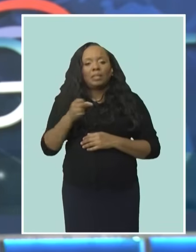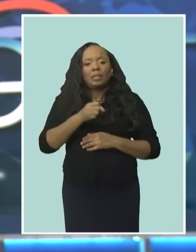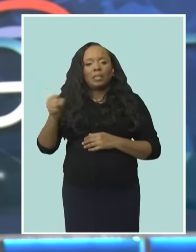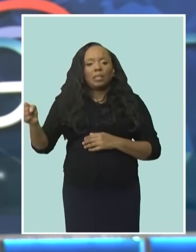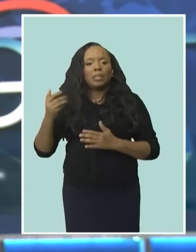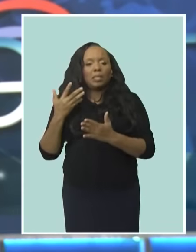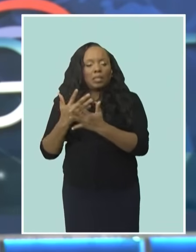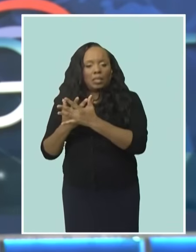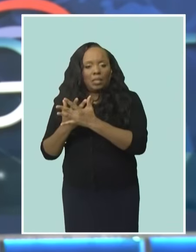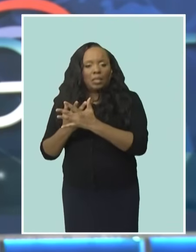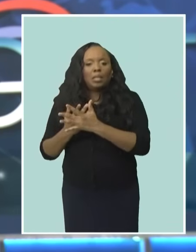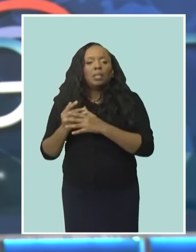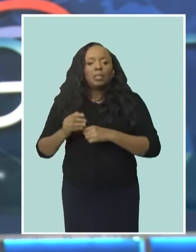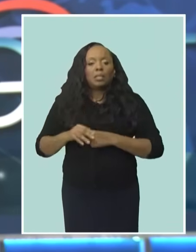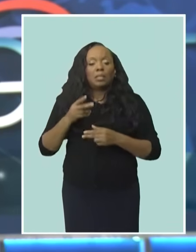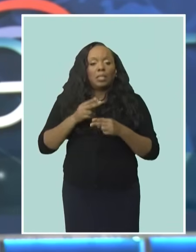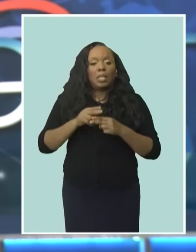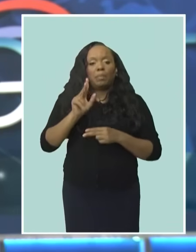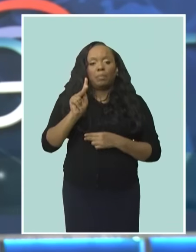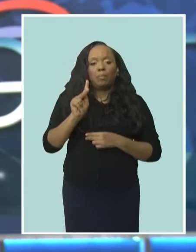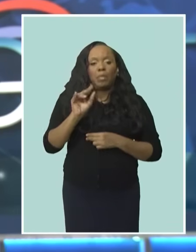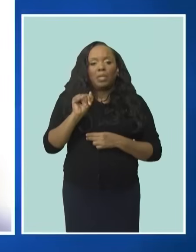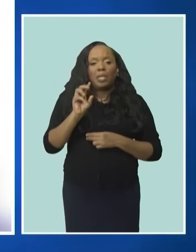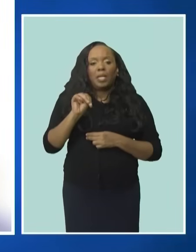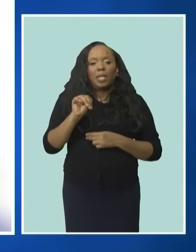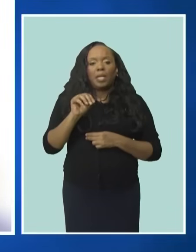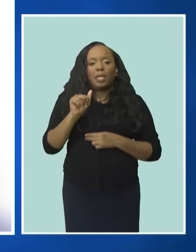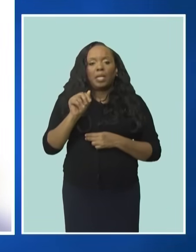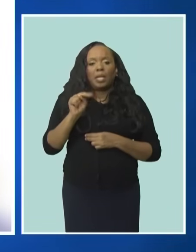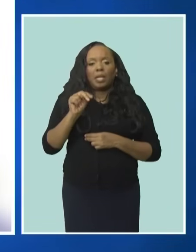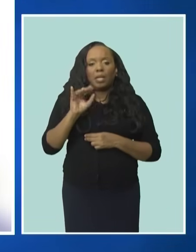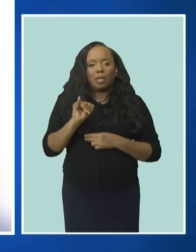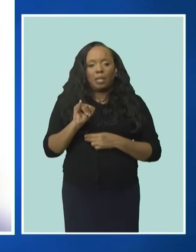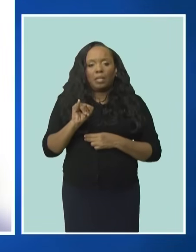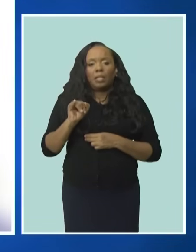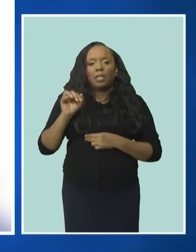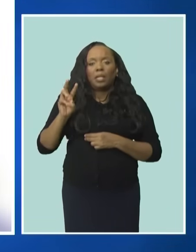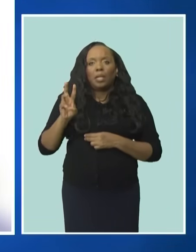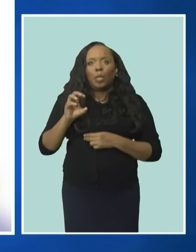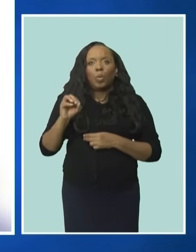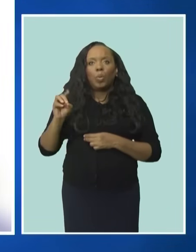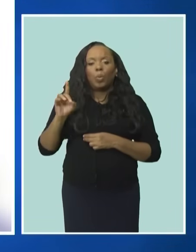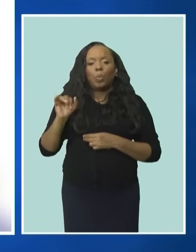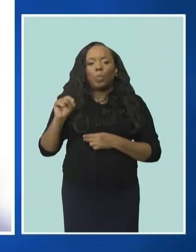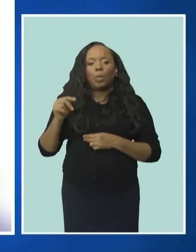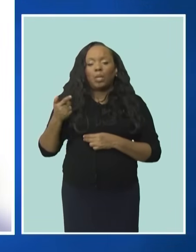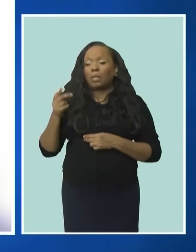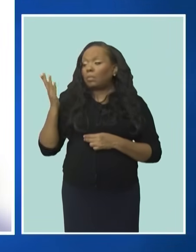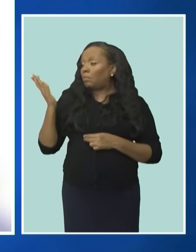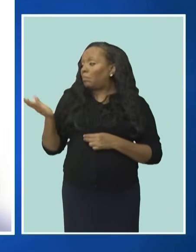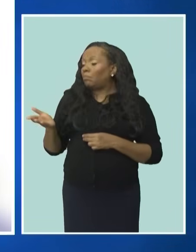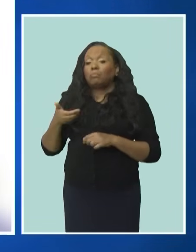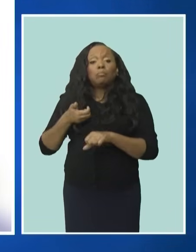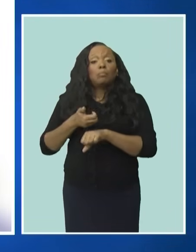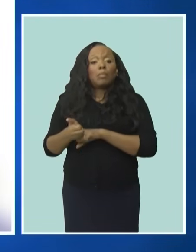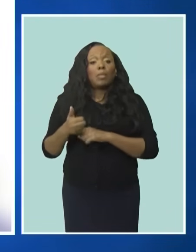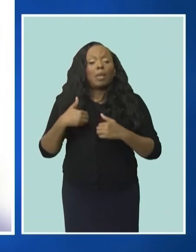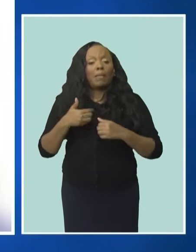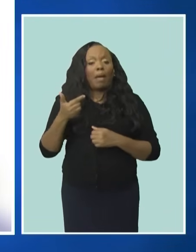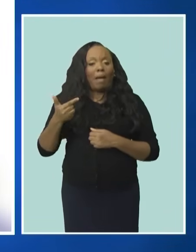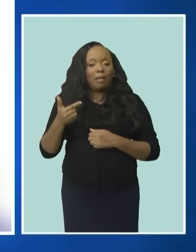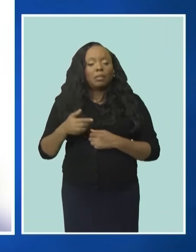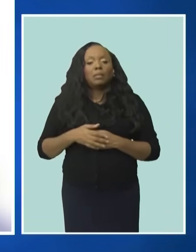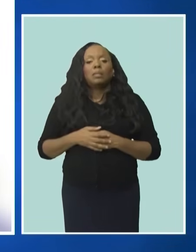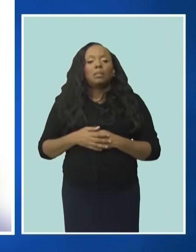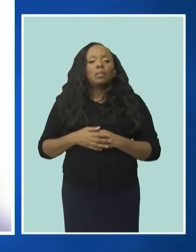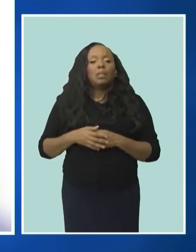including firearms charges. Kimani Kishon Smith-Wooding of Hearts Gap, Christchurch, was charged with possession of a firearm,